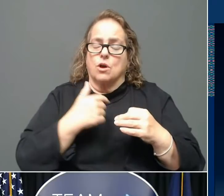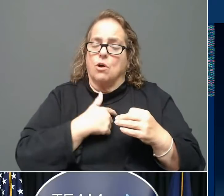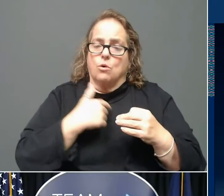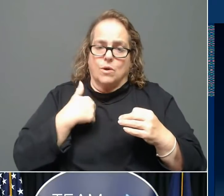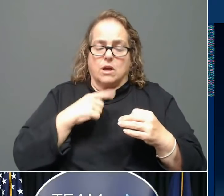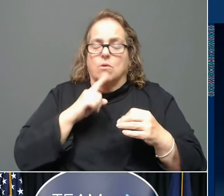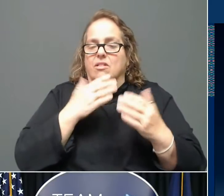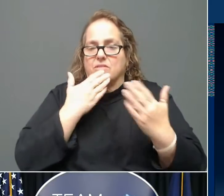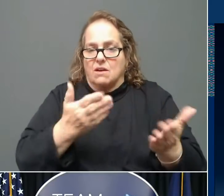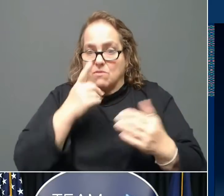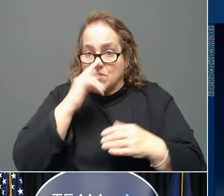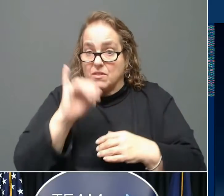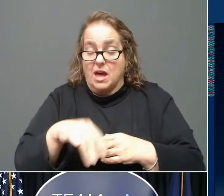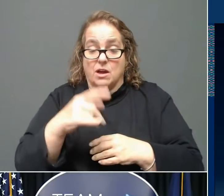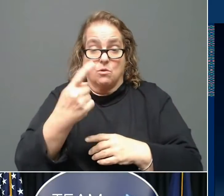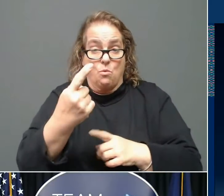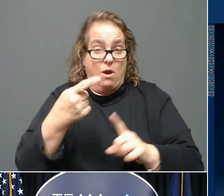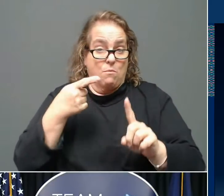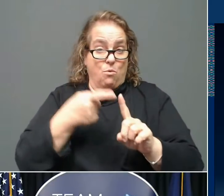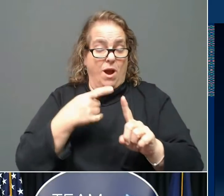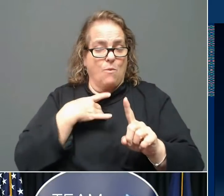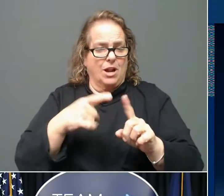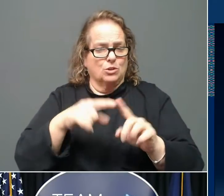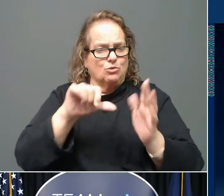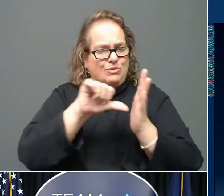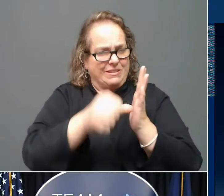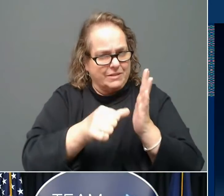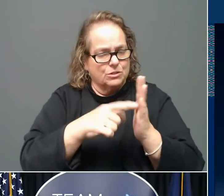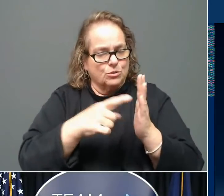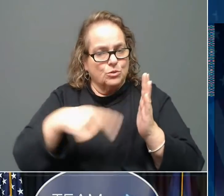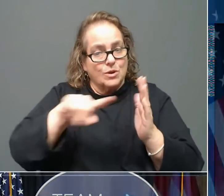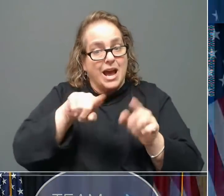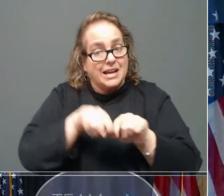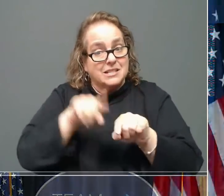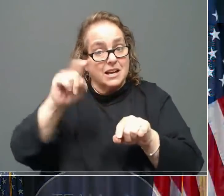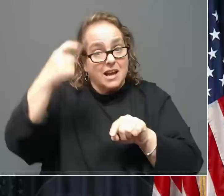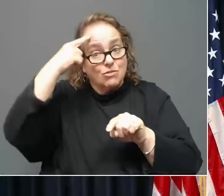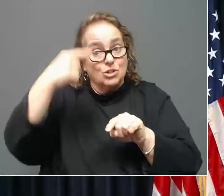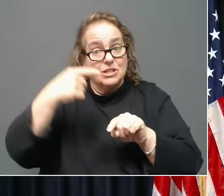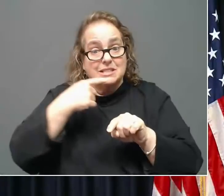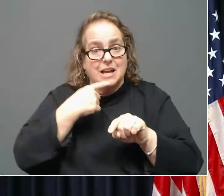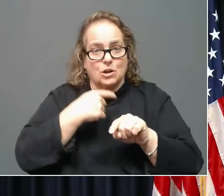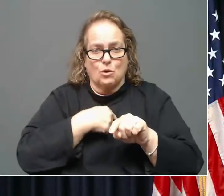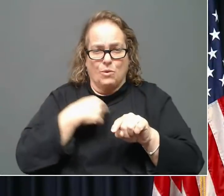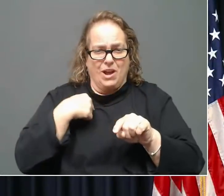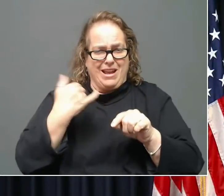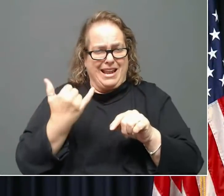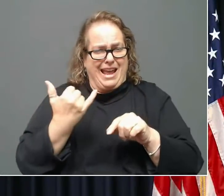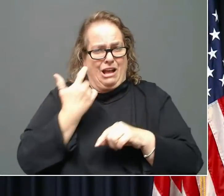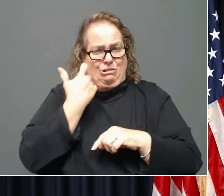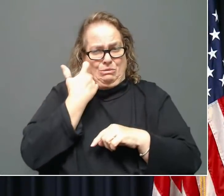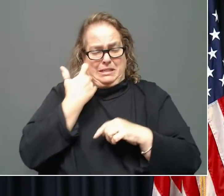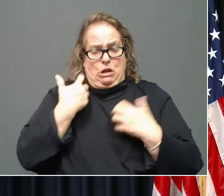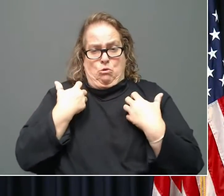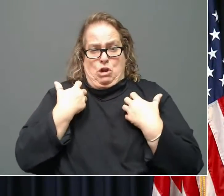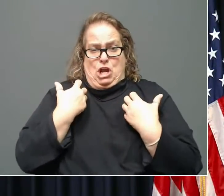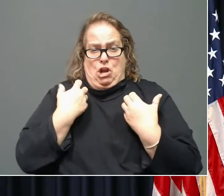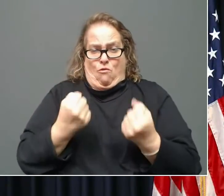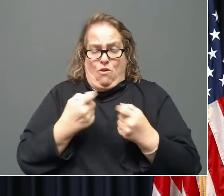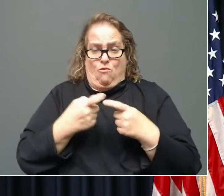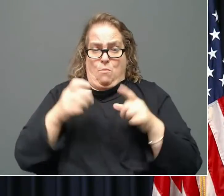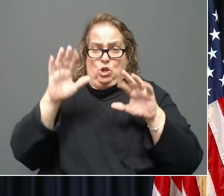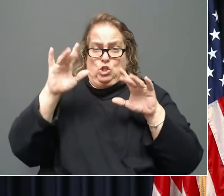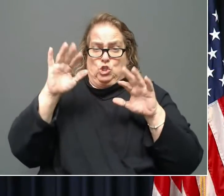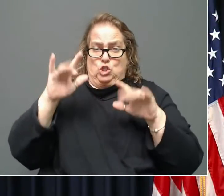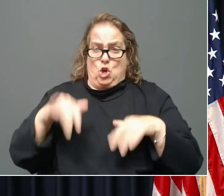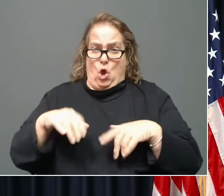point that I'd like to stress is, as the governor indicated, we're just barely recovering from a 3-event storm. We actually had to